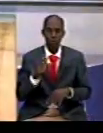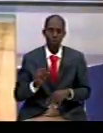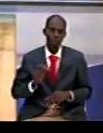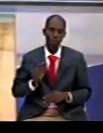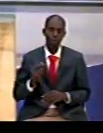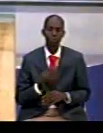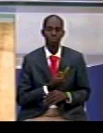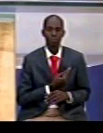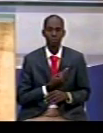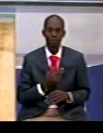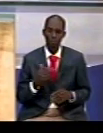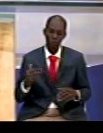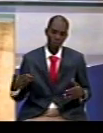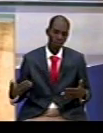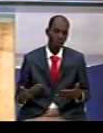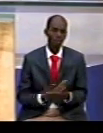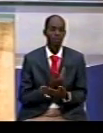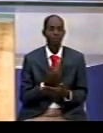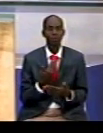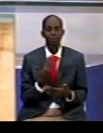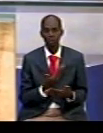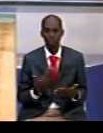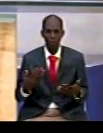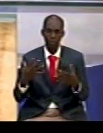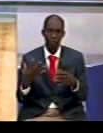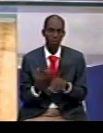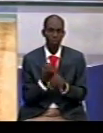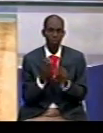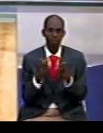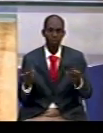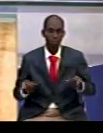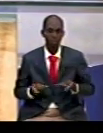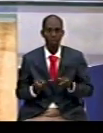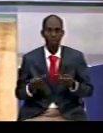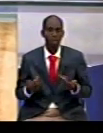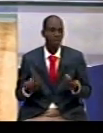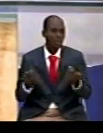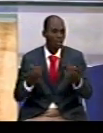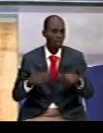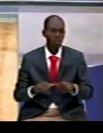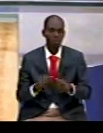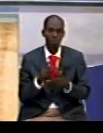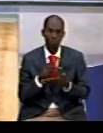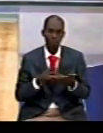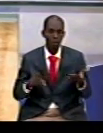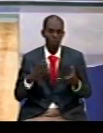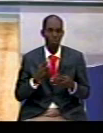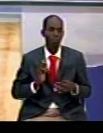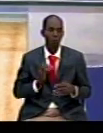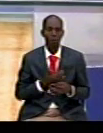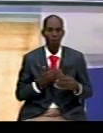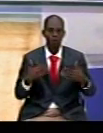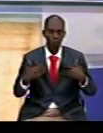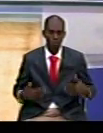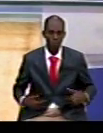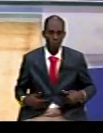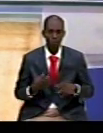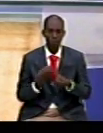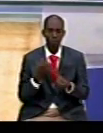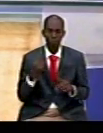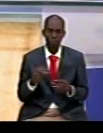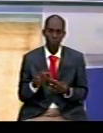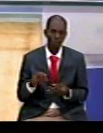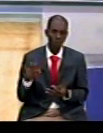us, a renewal takes place. Any part of our system, from the